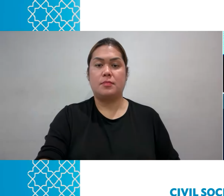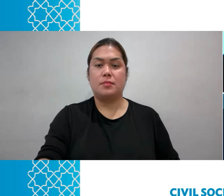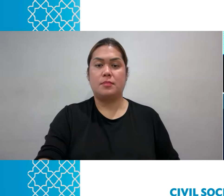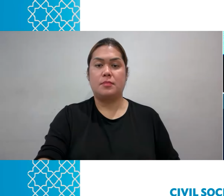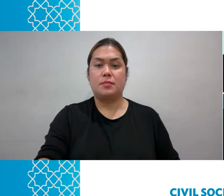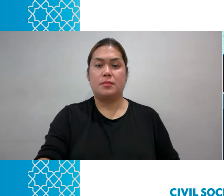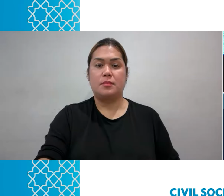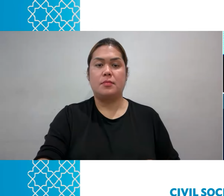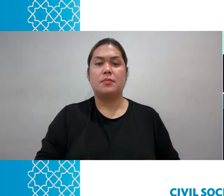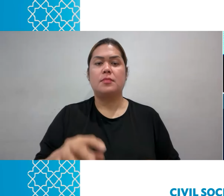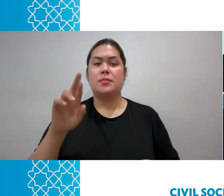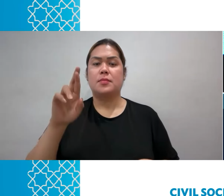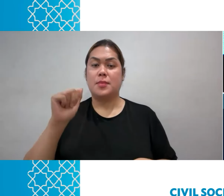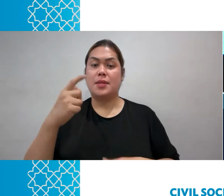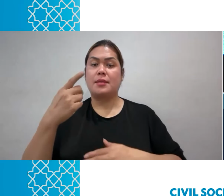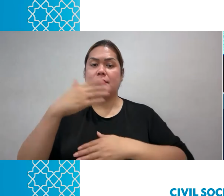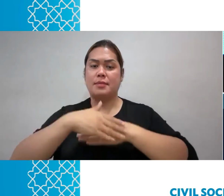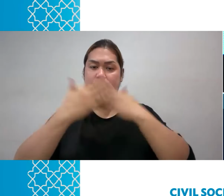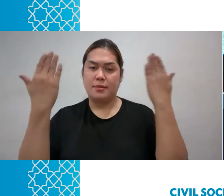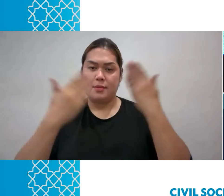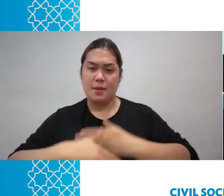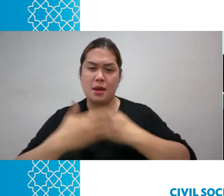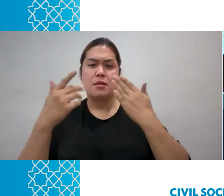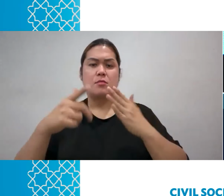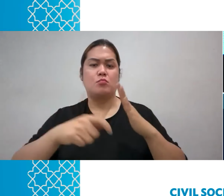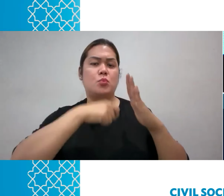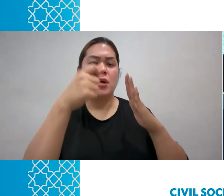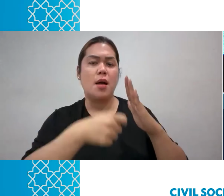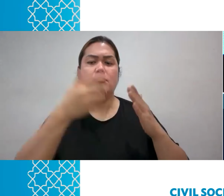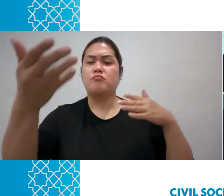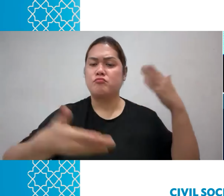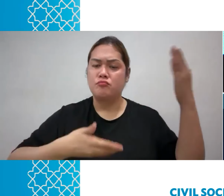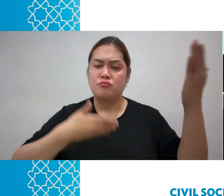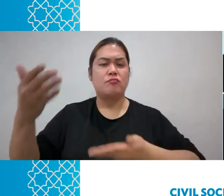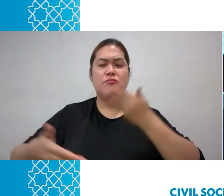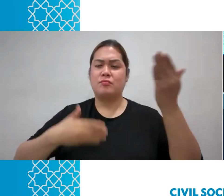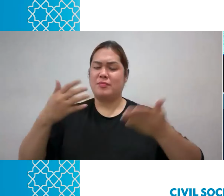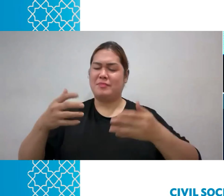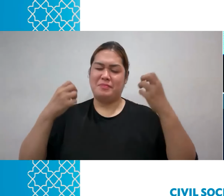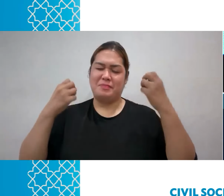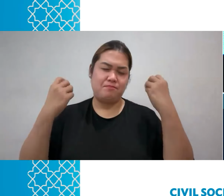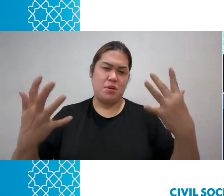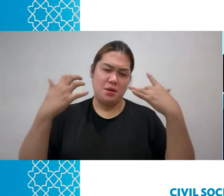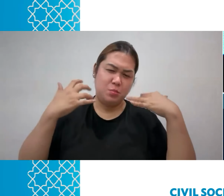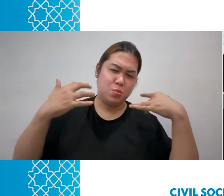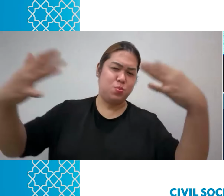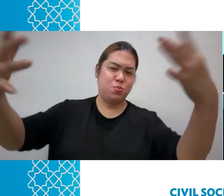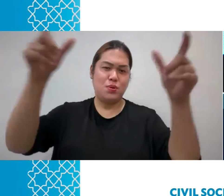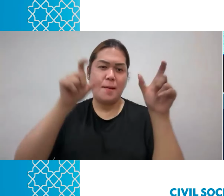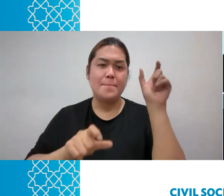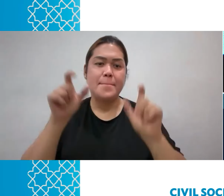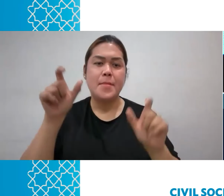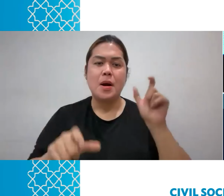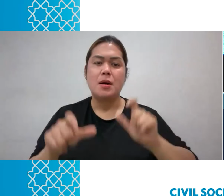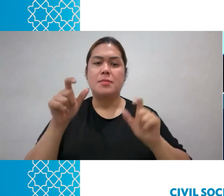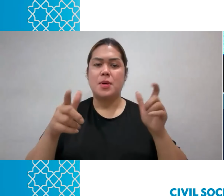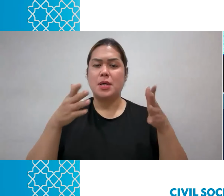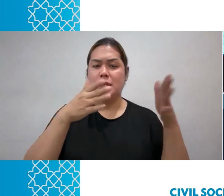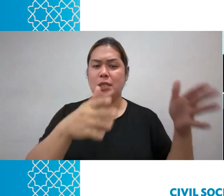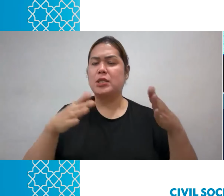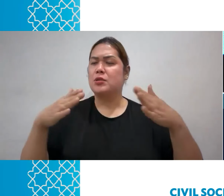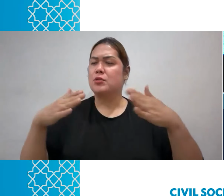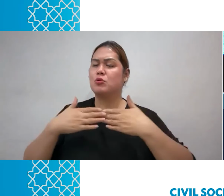the streets in order to give them a sense of reclaiming the street. When there was the street with open spaces, streets with clean